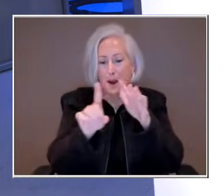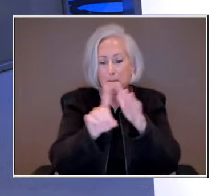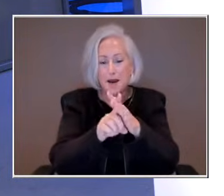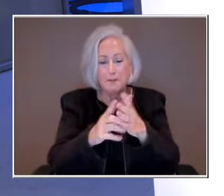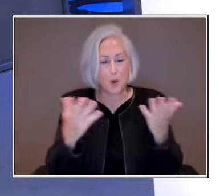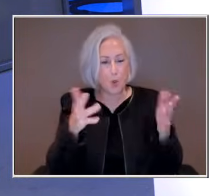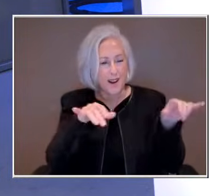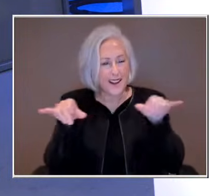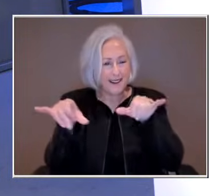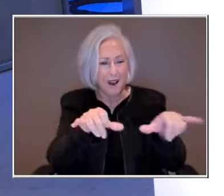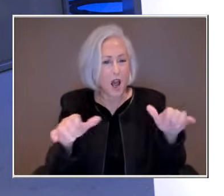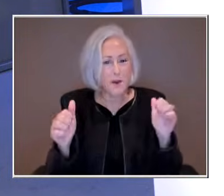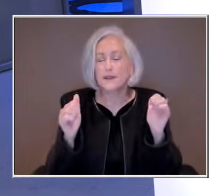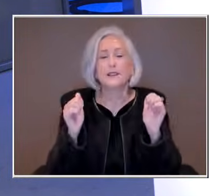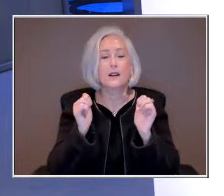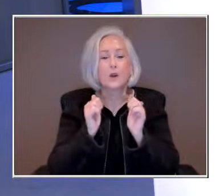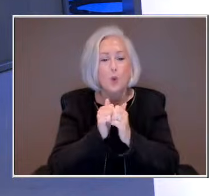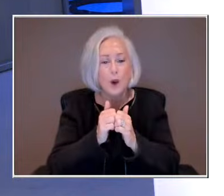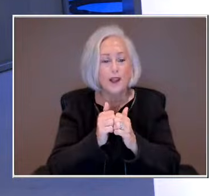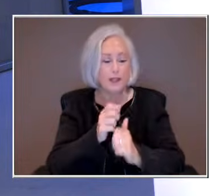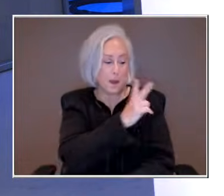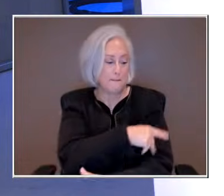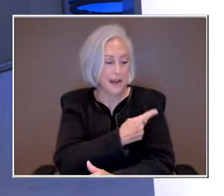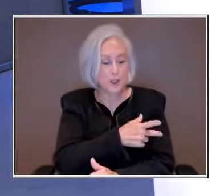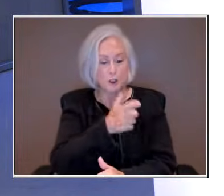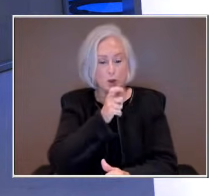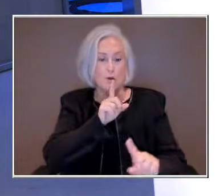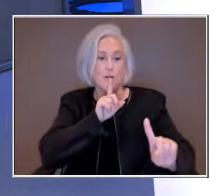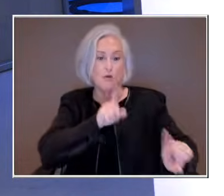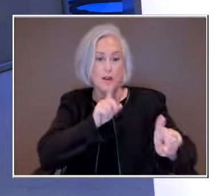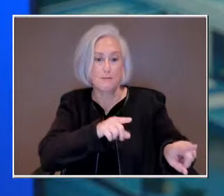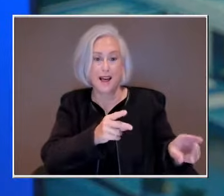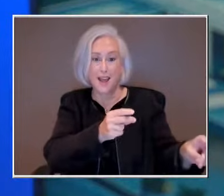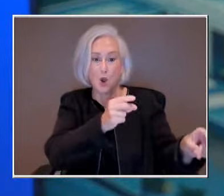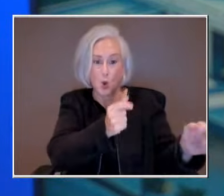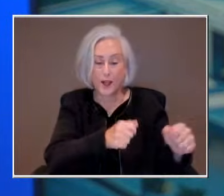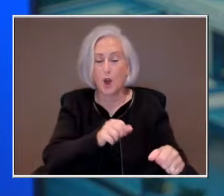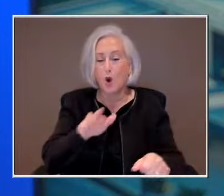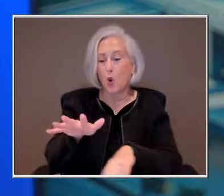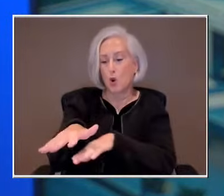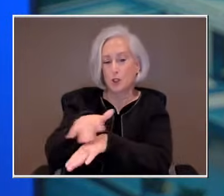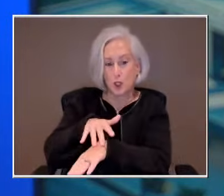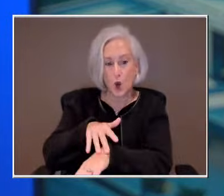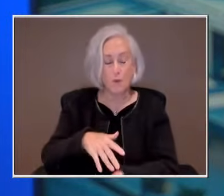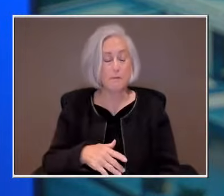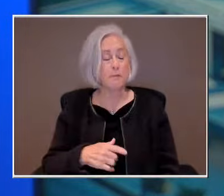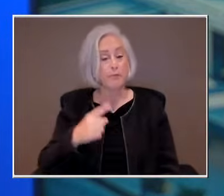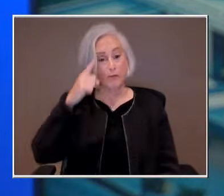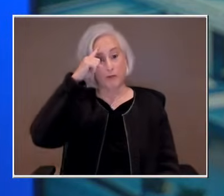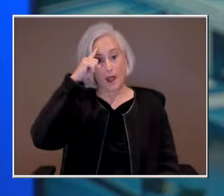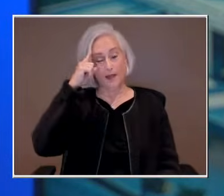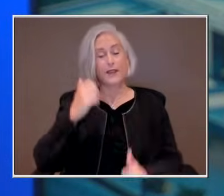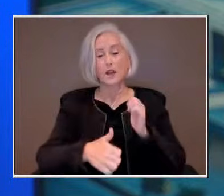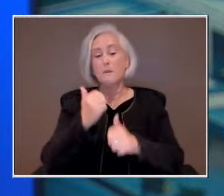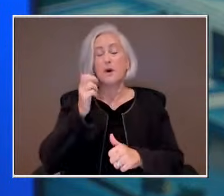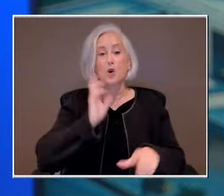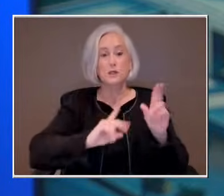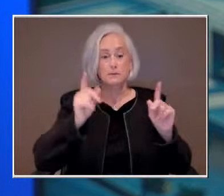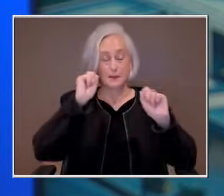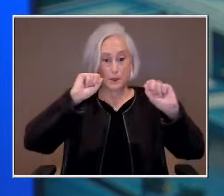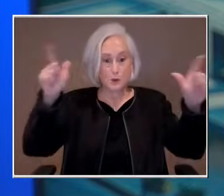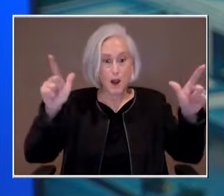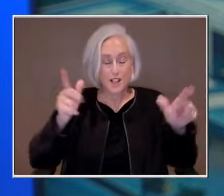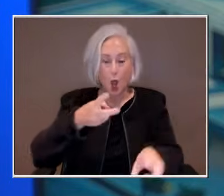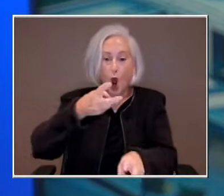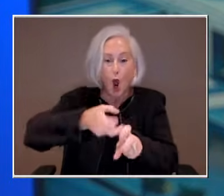have if they respond quickly or slowly to the beat? I think what most people are surprised about, first, that it's harder than they anticipate